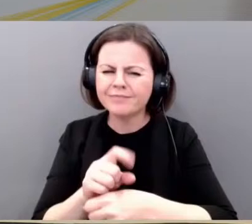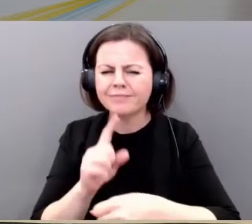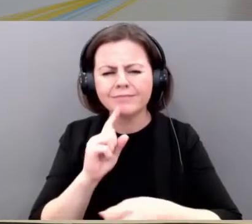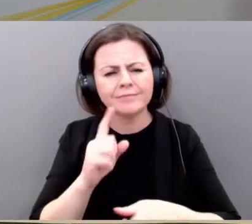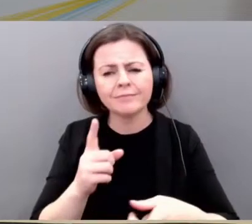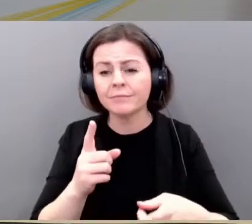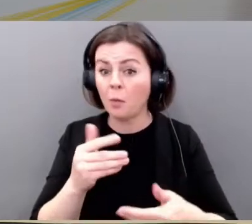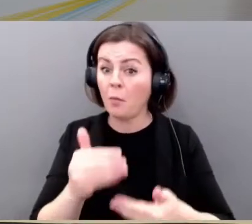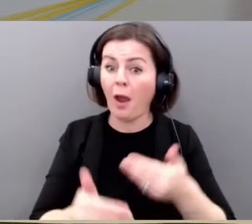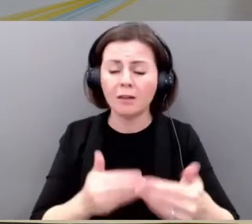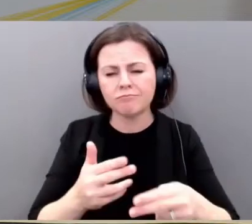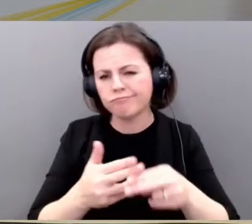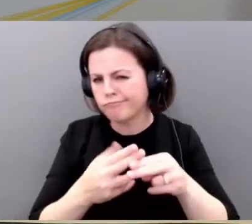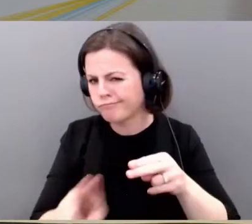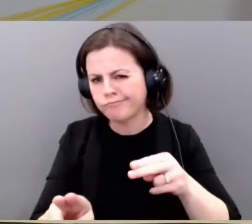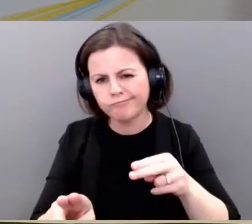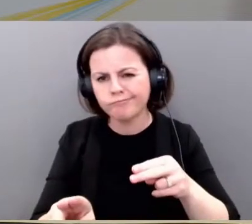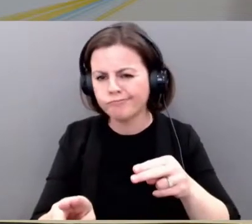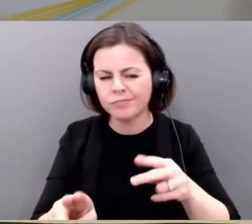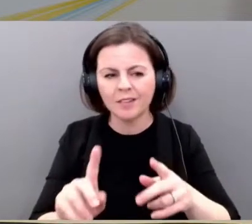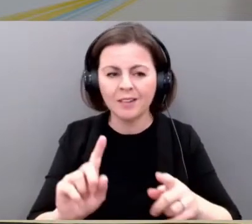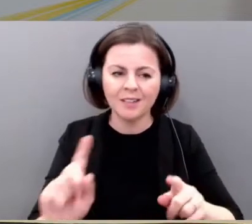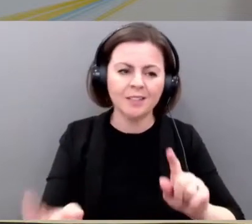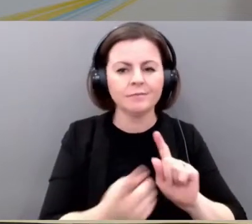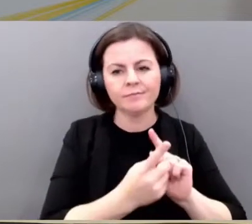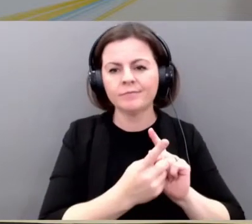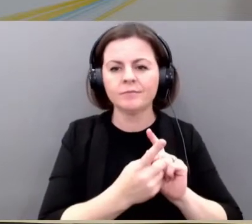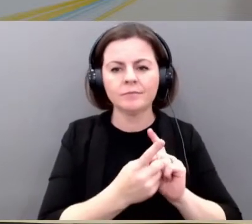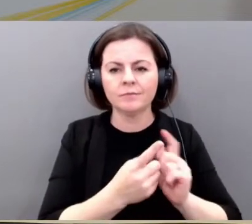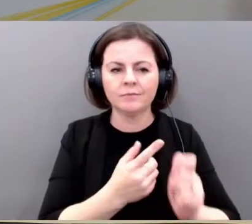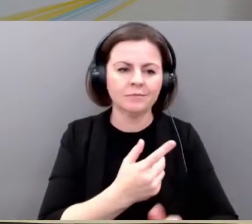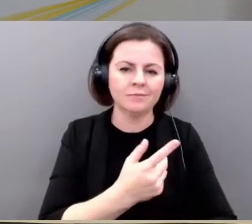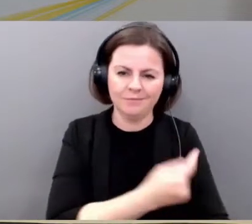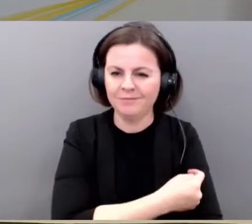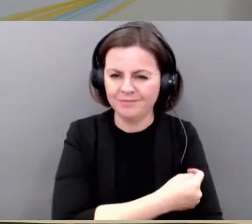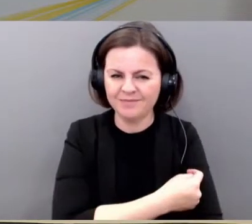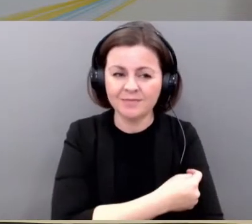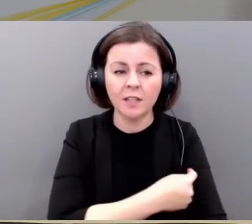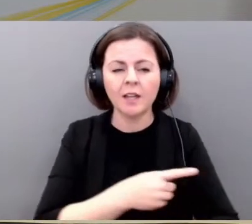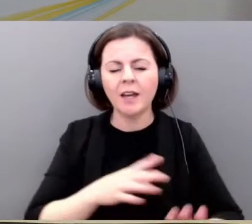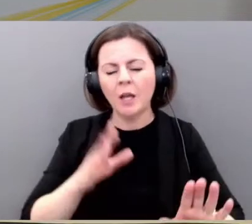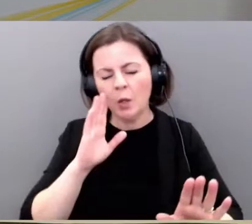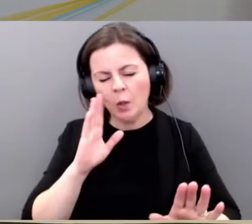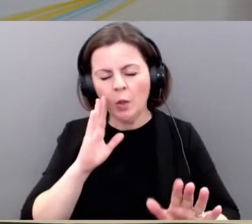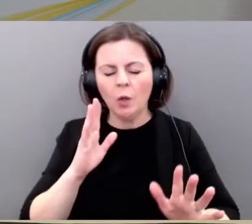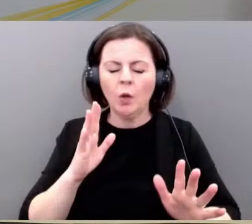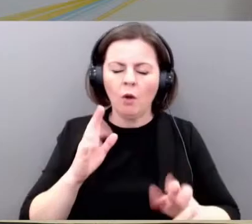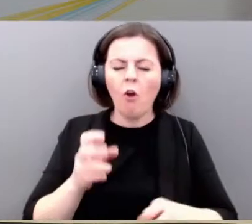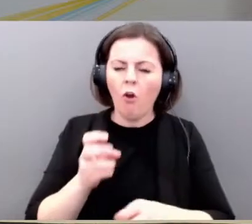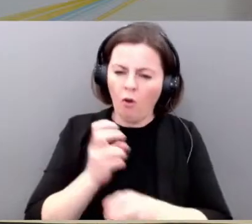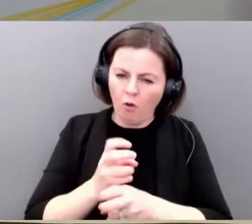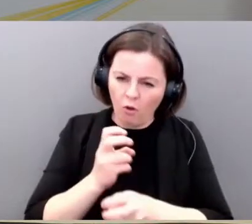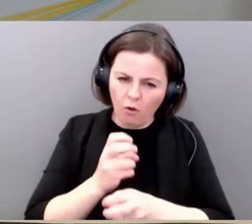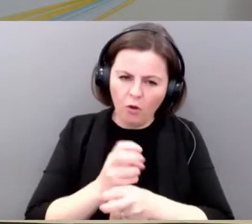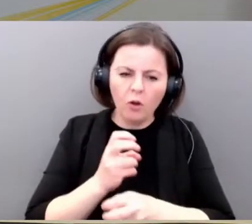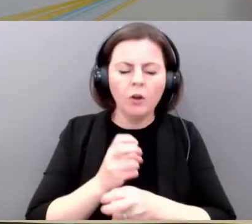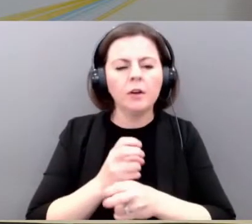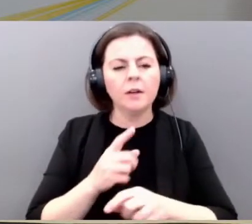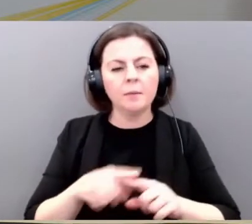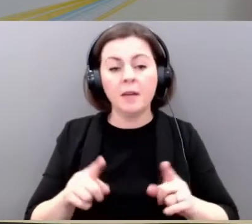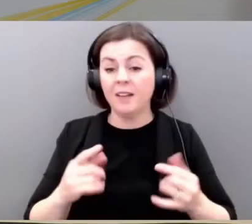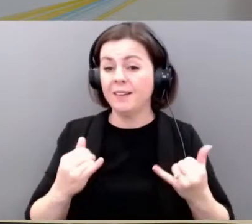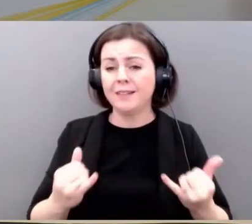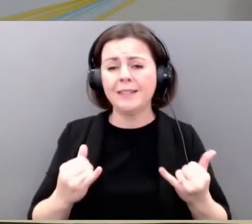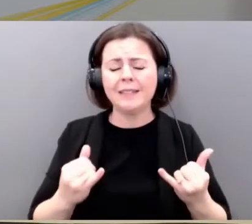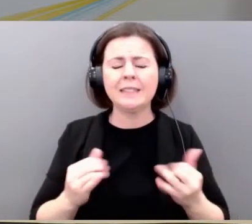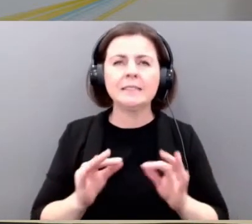It's hard, but this is also the beginning of a really